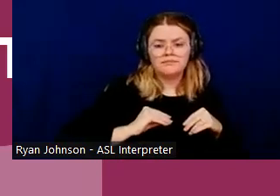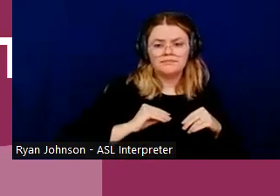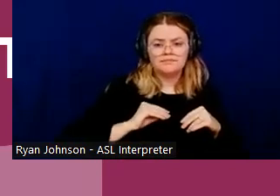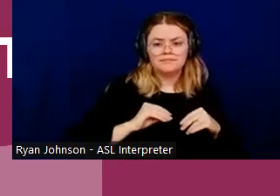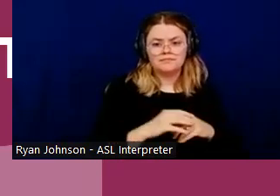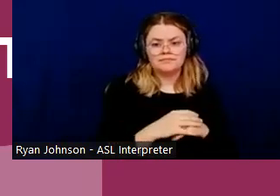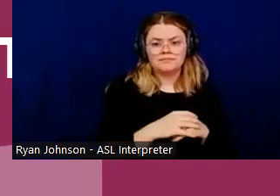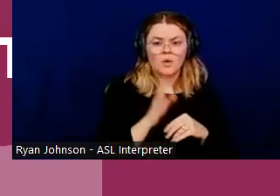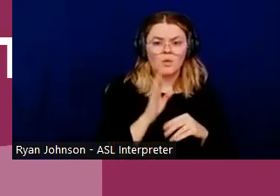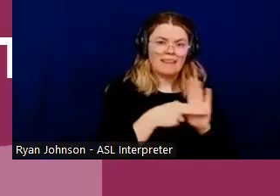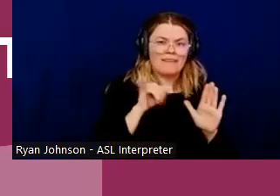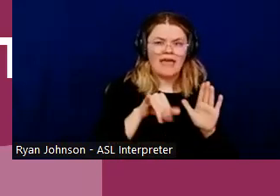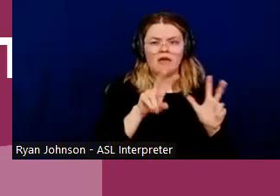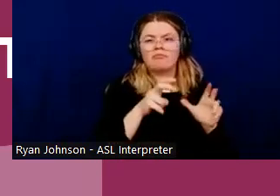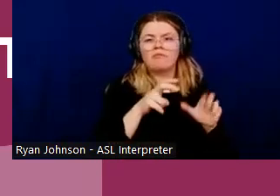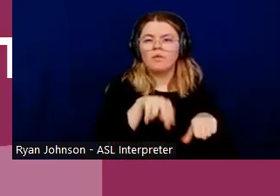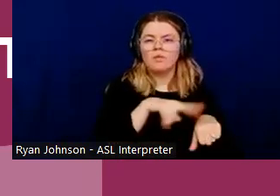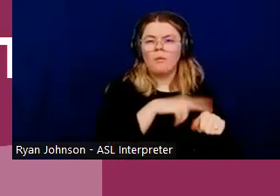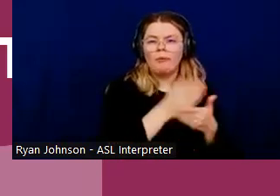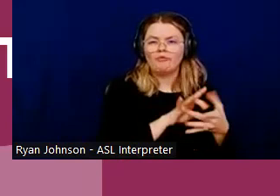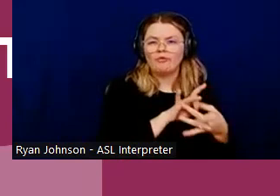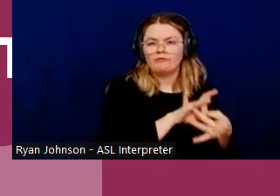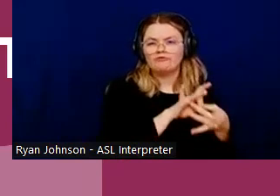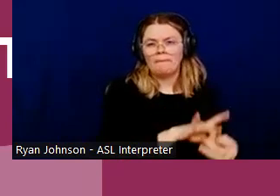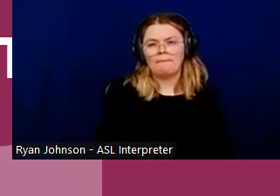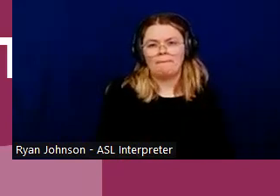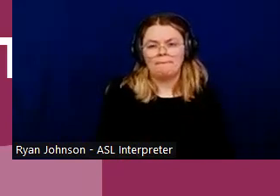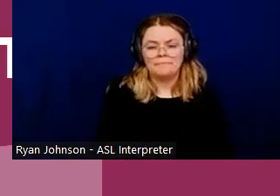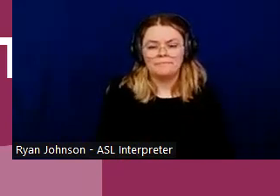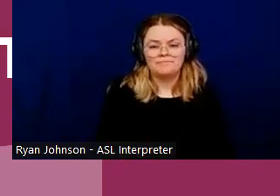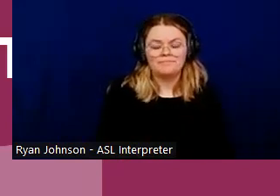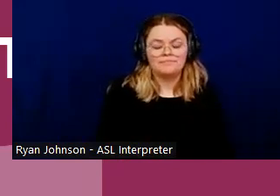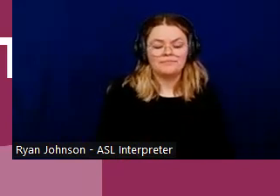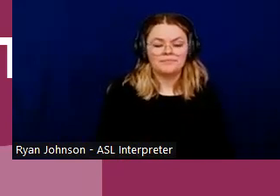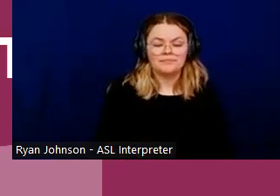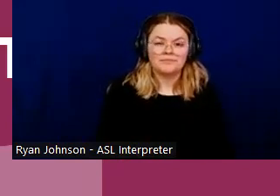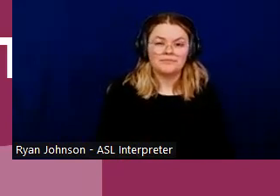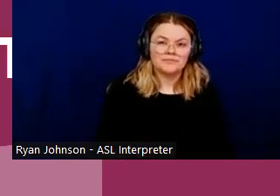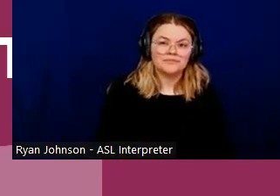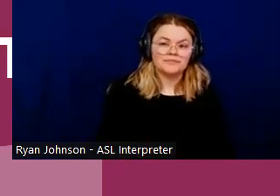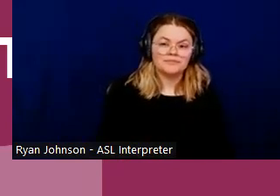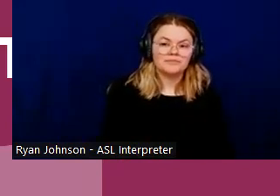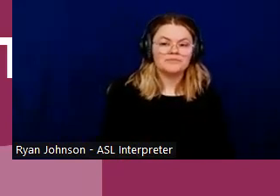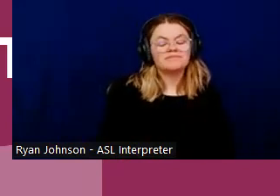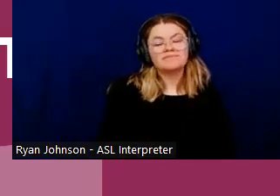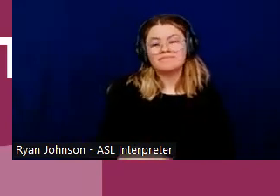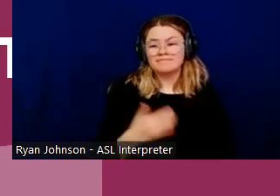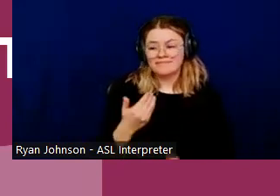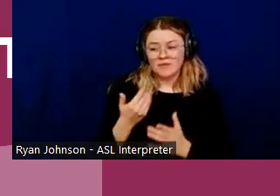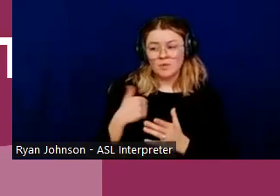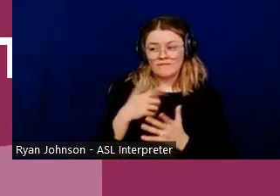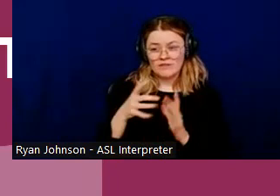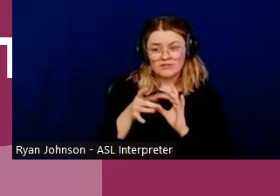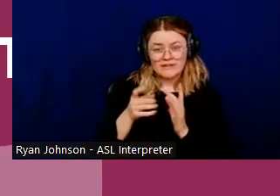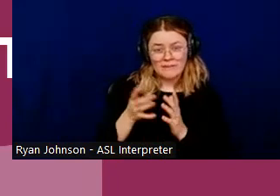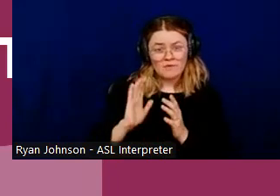a relationship. Again, tying back to what we were talking about before, if somebody is abusive, you tend to think it's